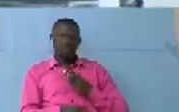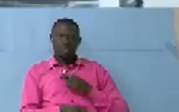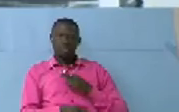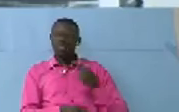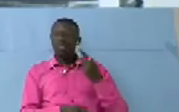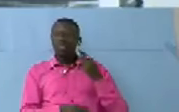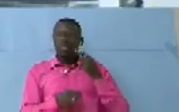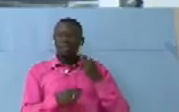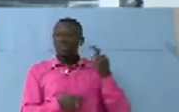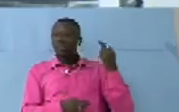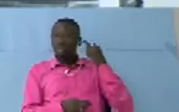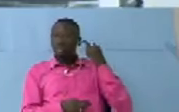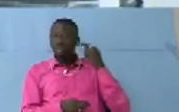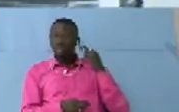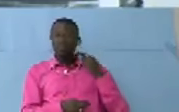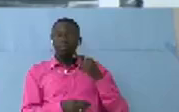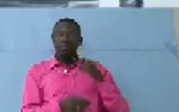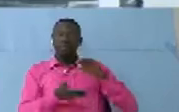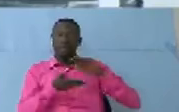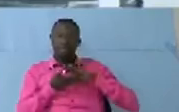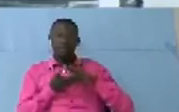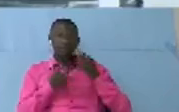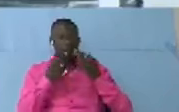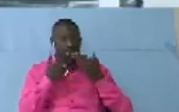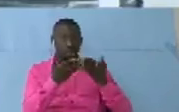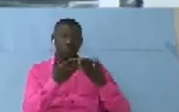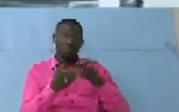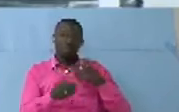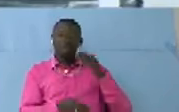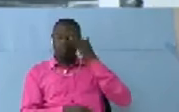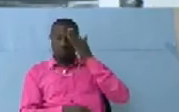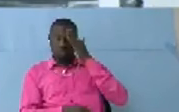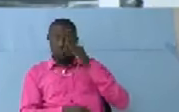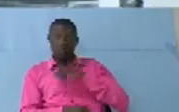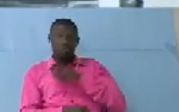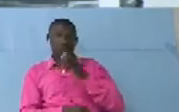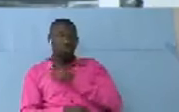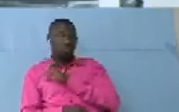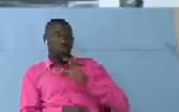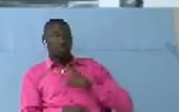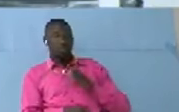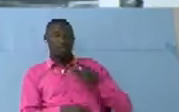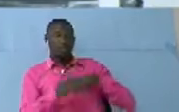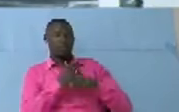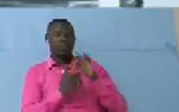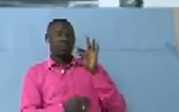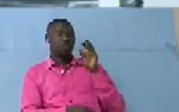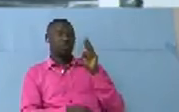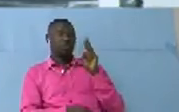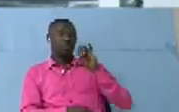Gelone. They got information that they know his compound, where his compound is located.